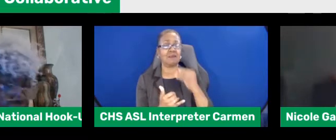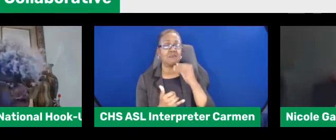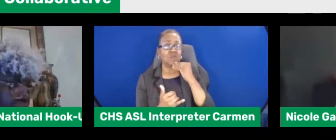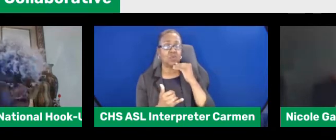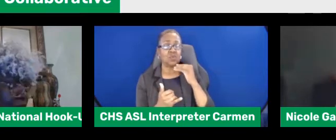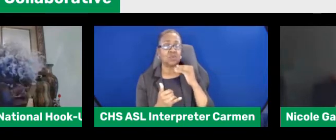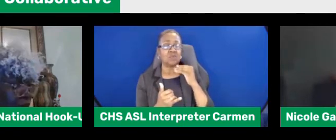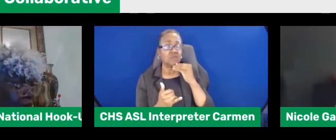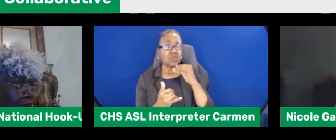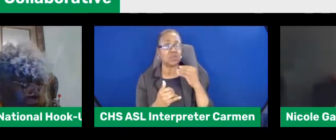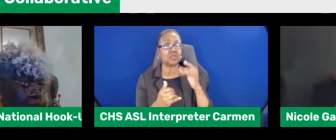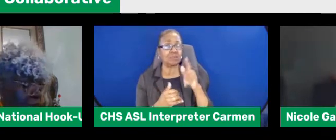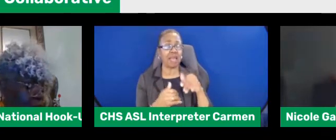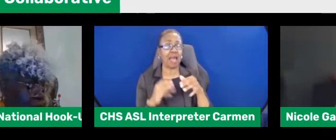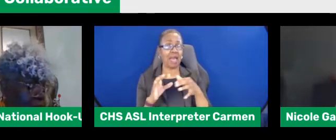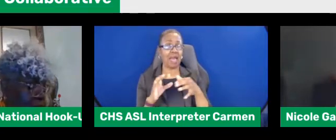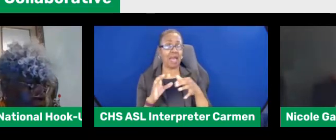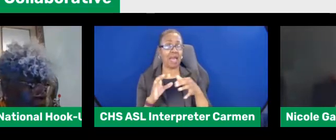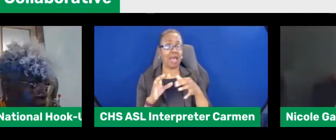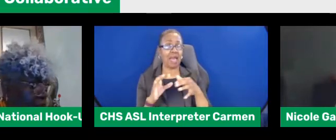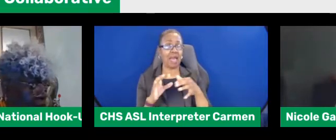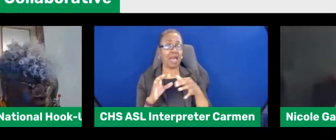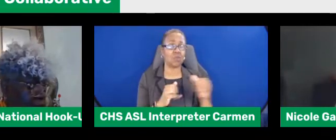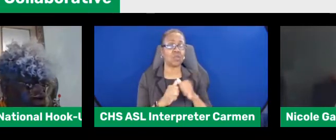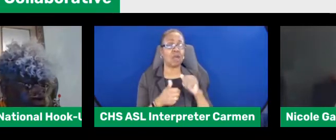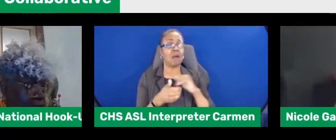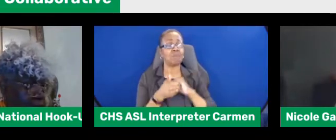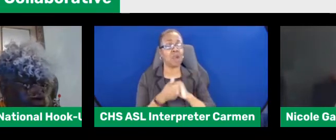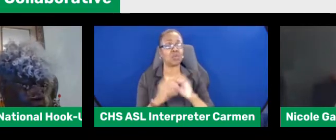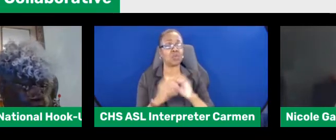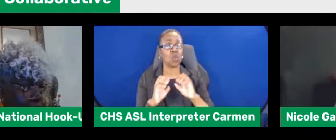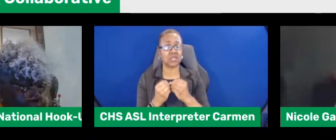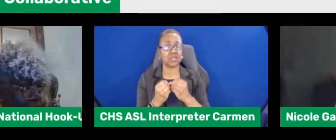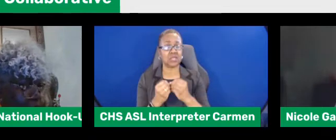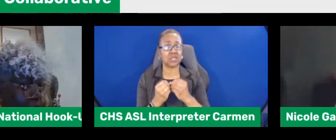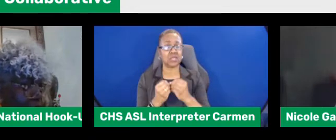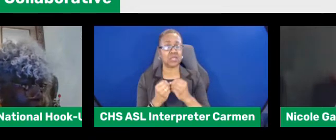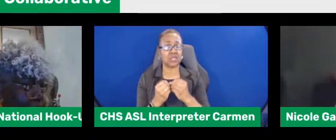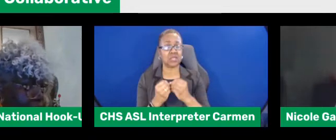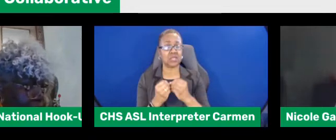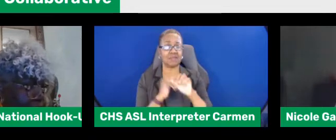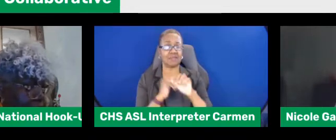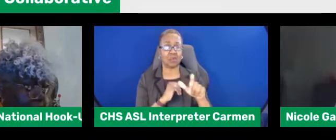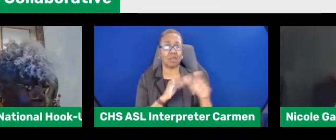or food supply lines within partner organizations within the state of Illinois,